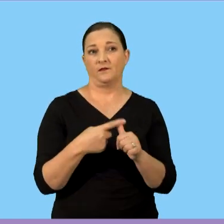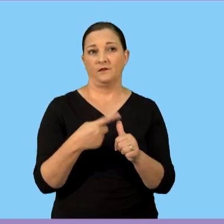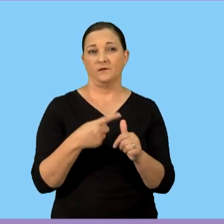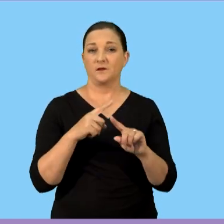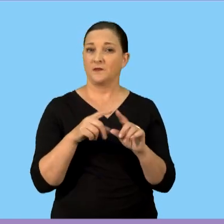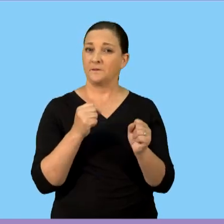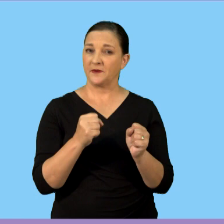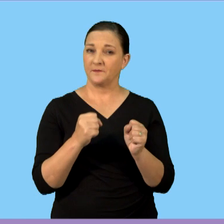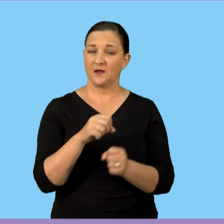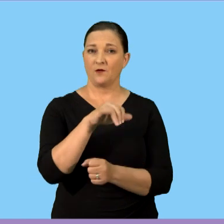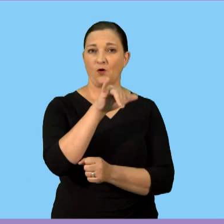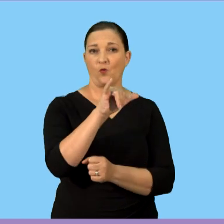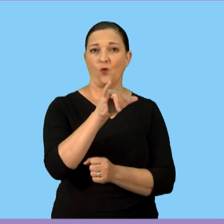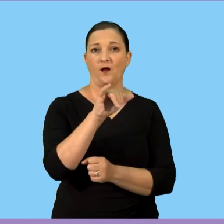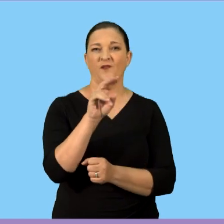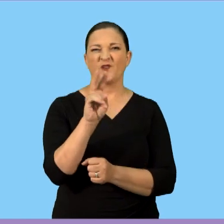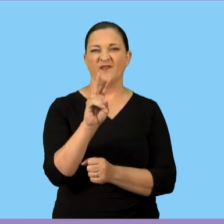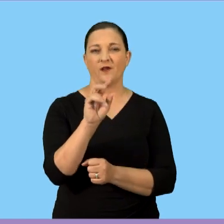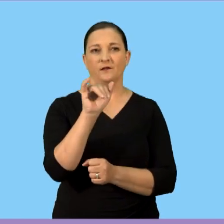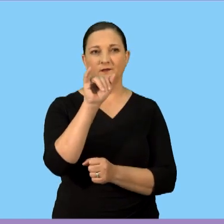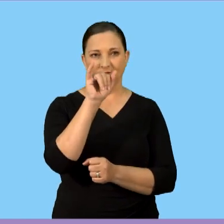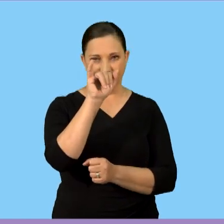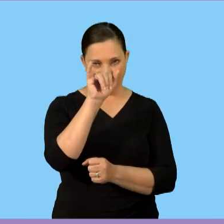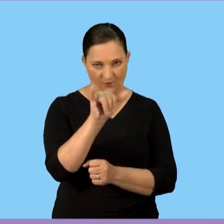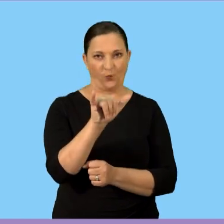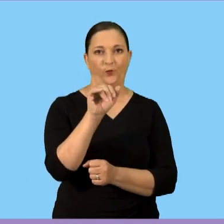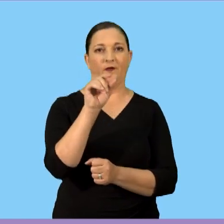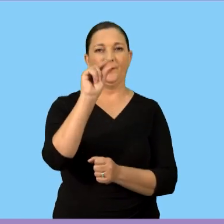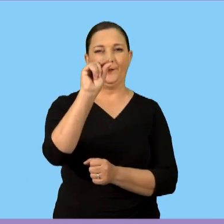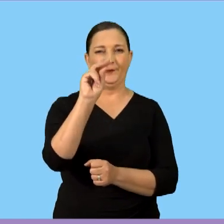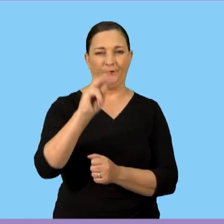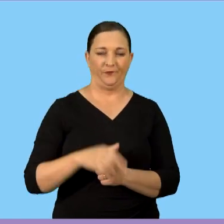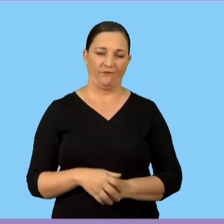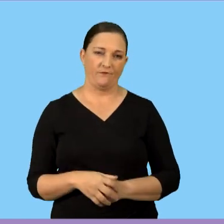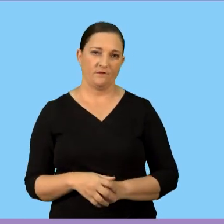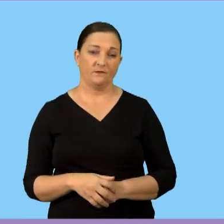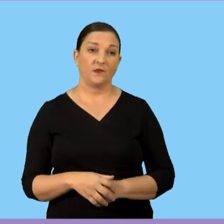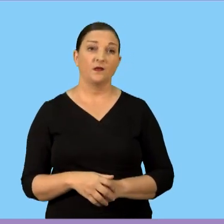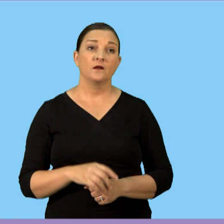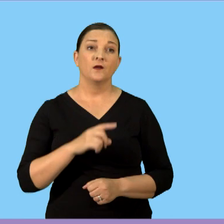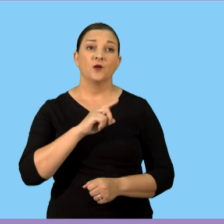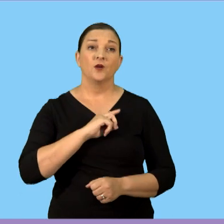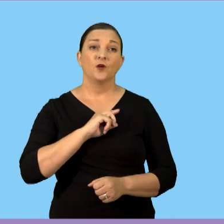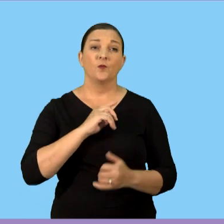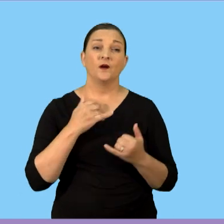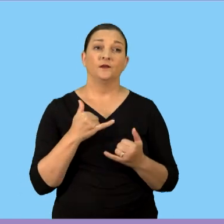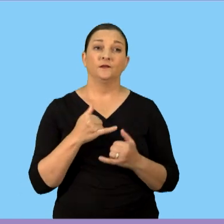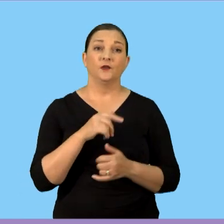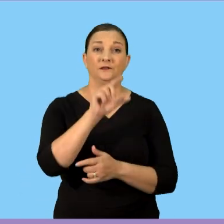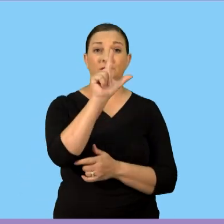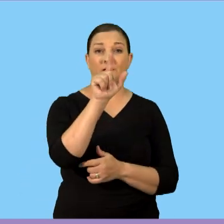the variable will remain as it is. Now, because we need to simplify that as it is an improper